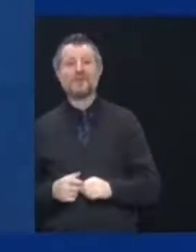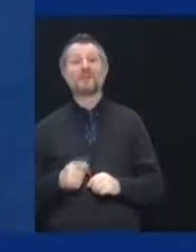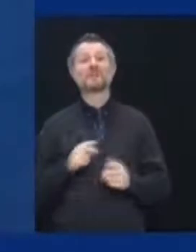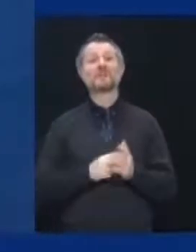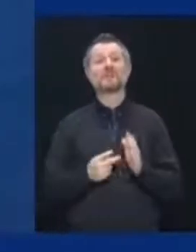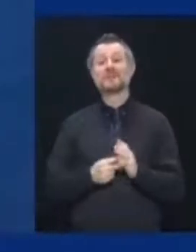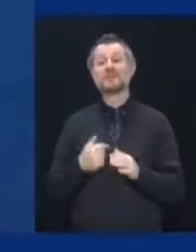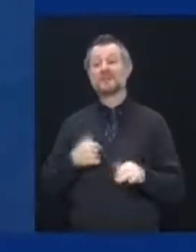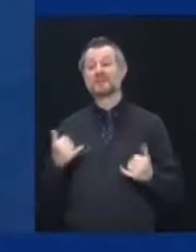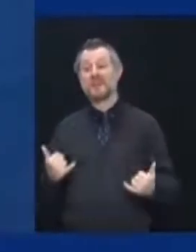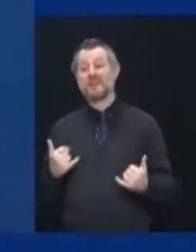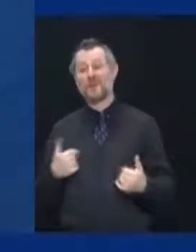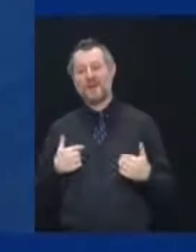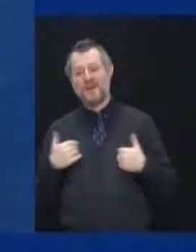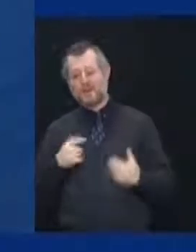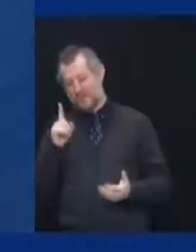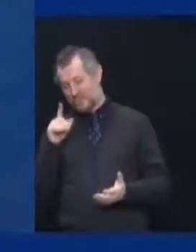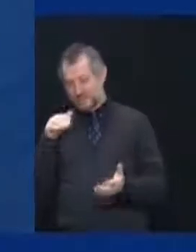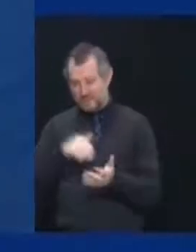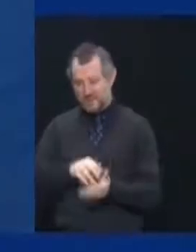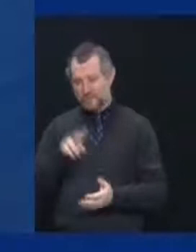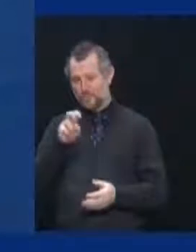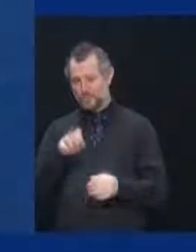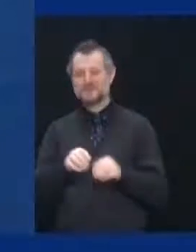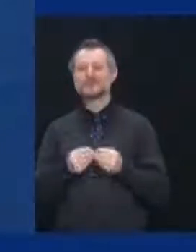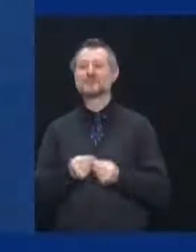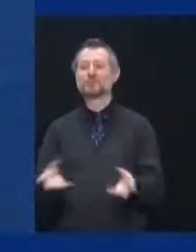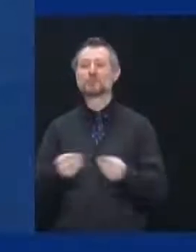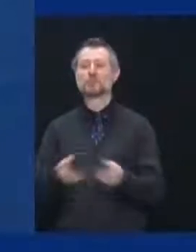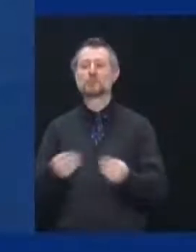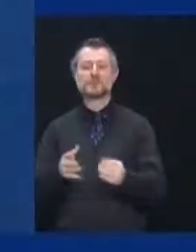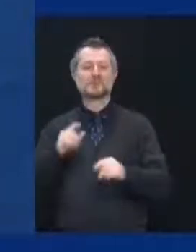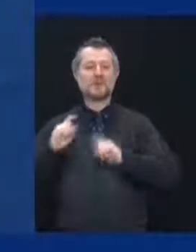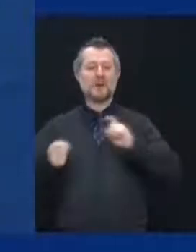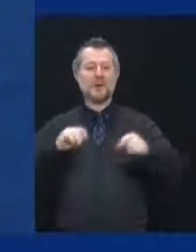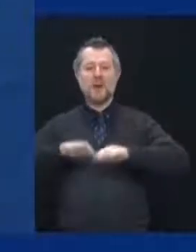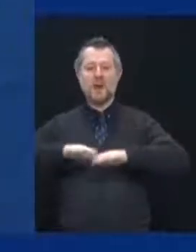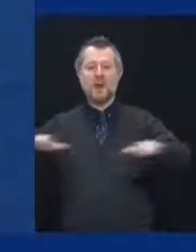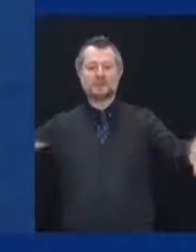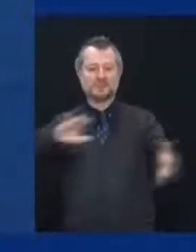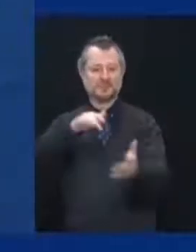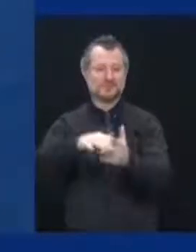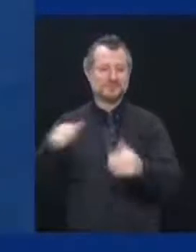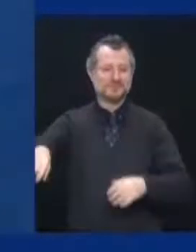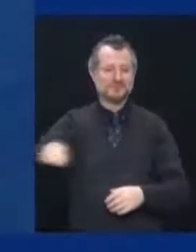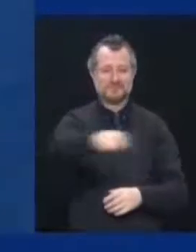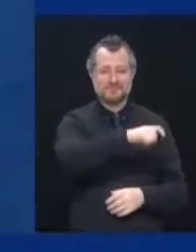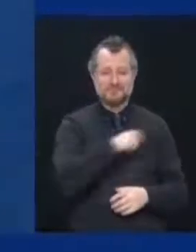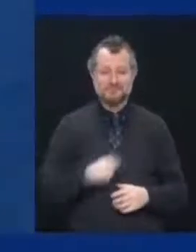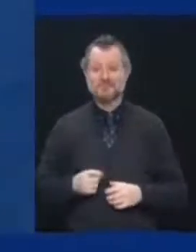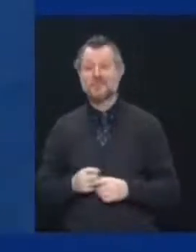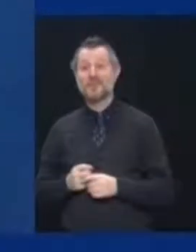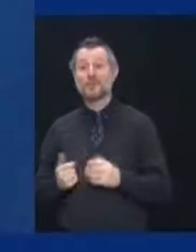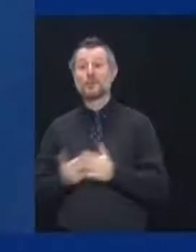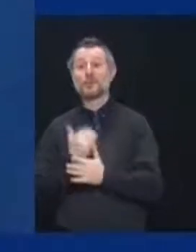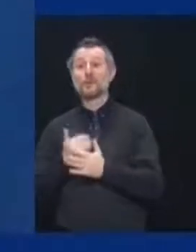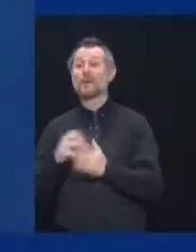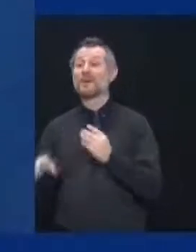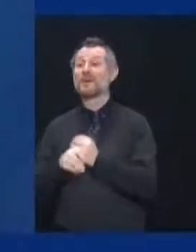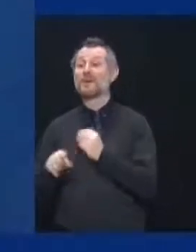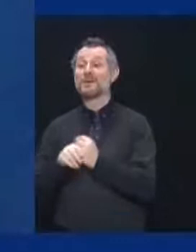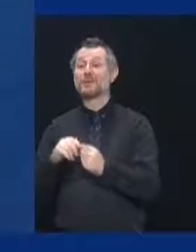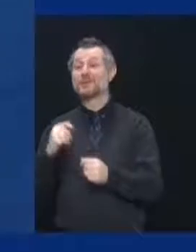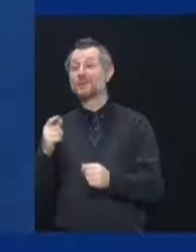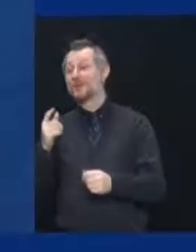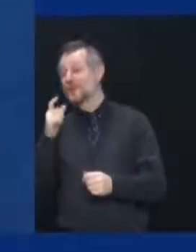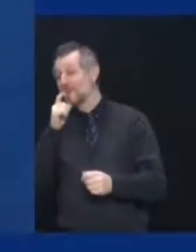have 1,200 sites who are getting allocations. Of the new allocation, the faster sites